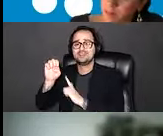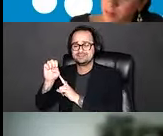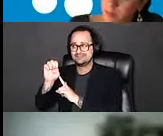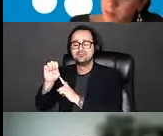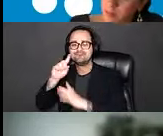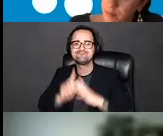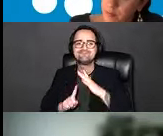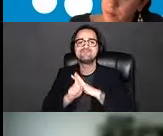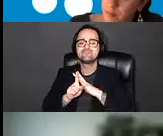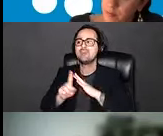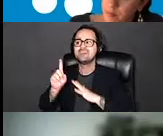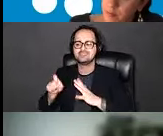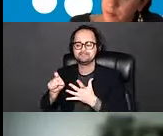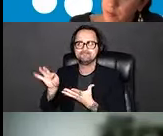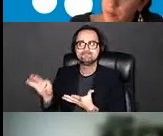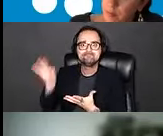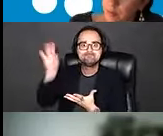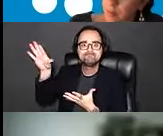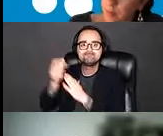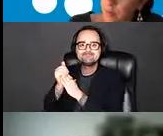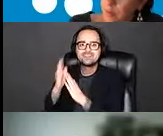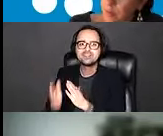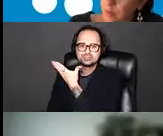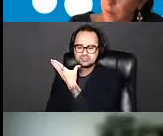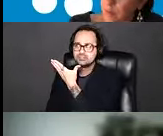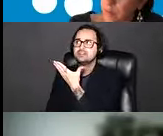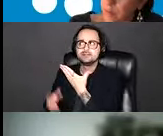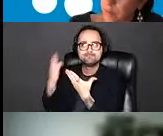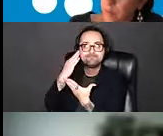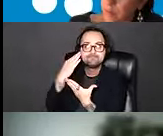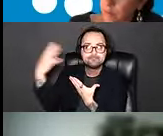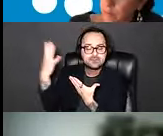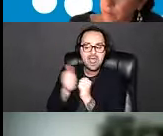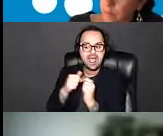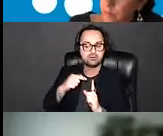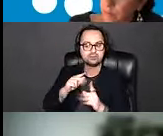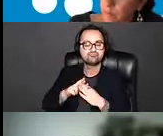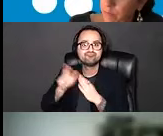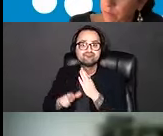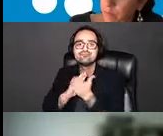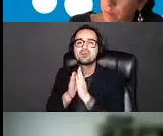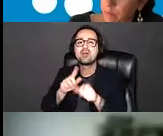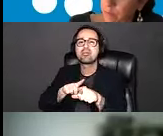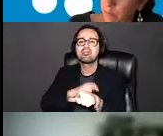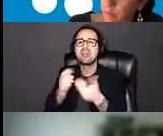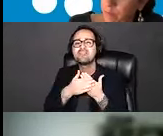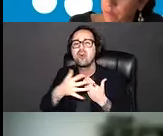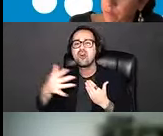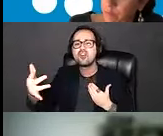to be elevated to decision makers to help them understand how this could end up being lifelong and how it could end up